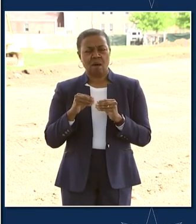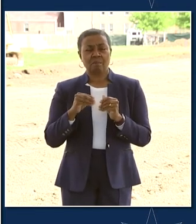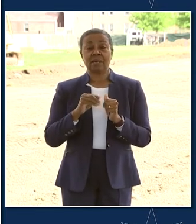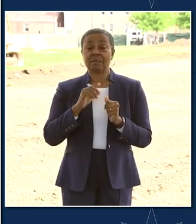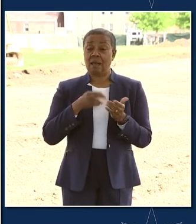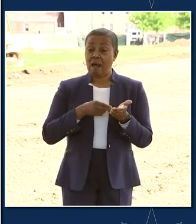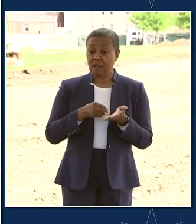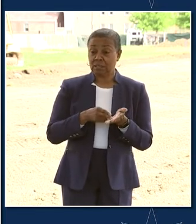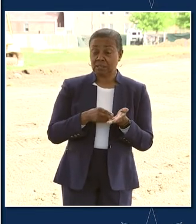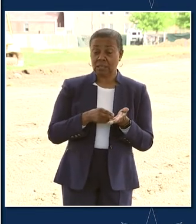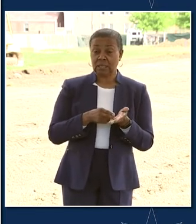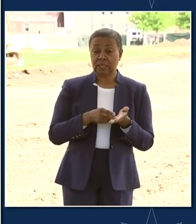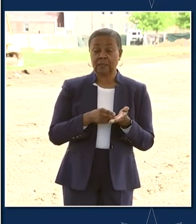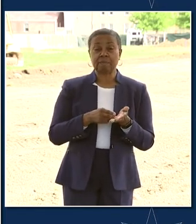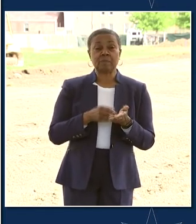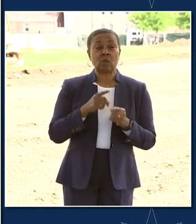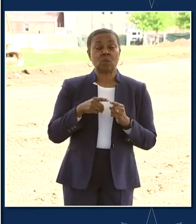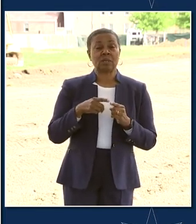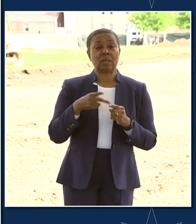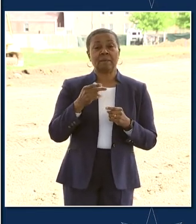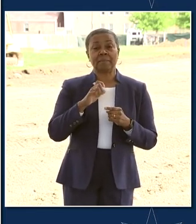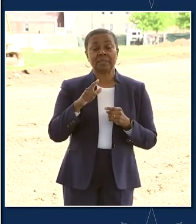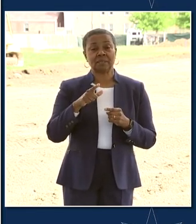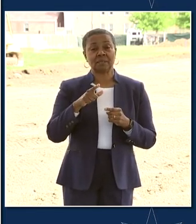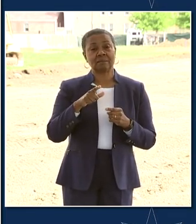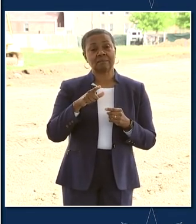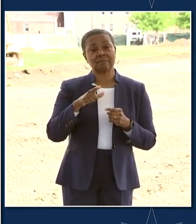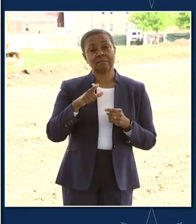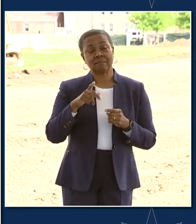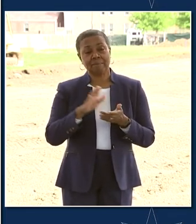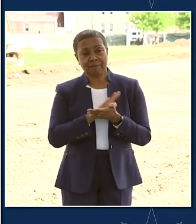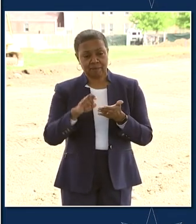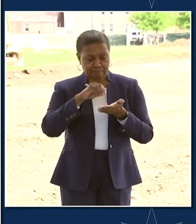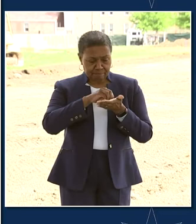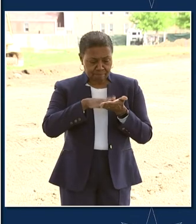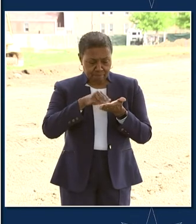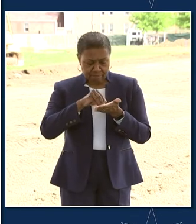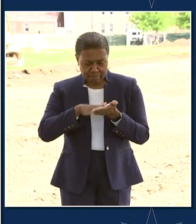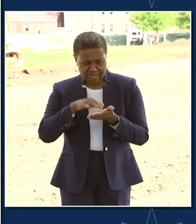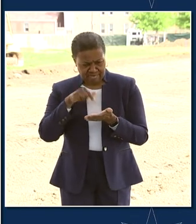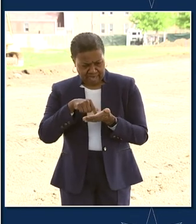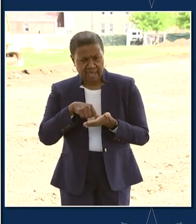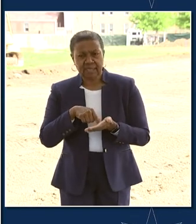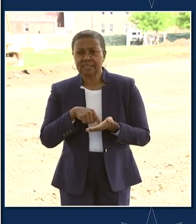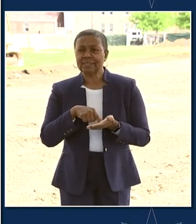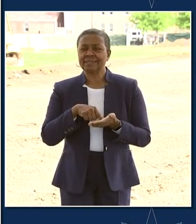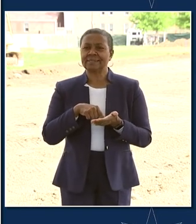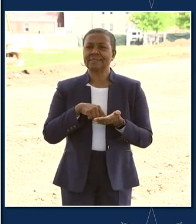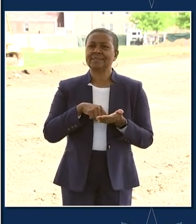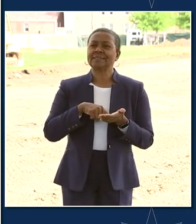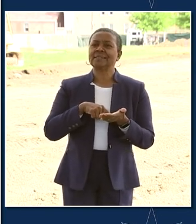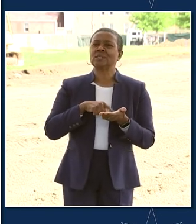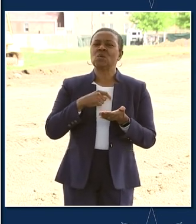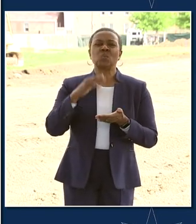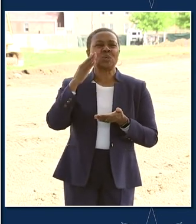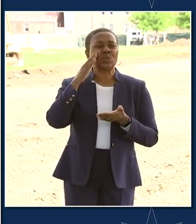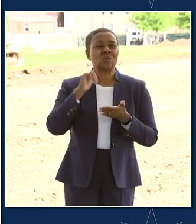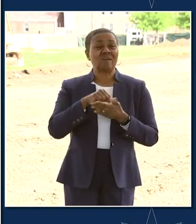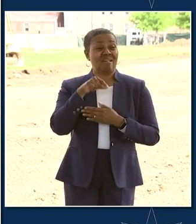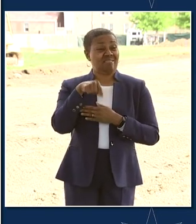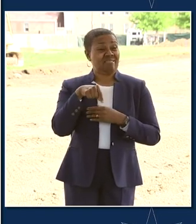but the matter of fact that when paper to pencil was put down, it was definitely known that